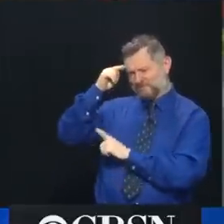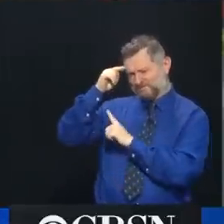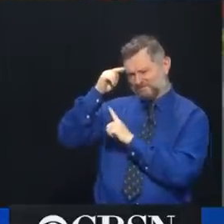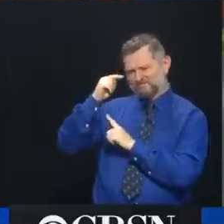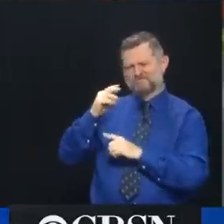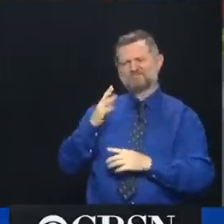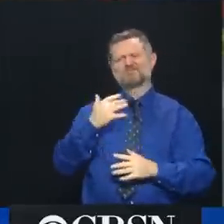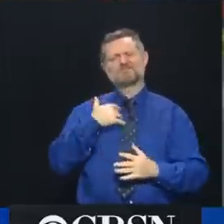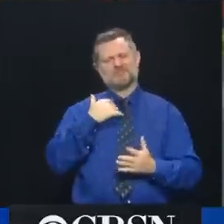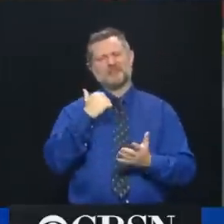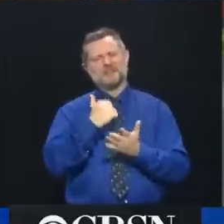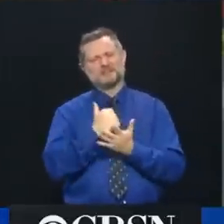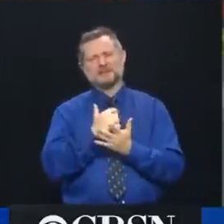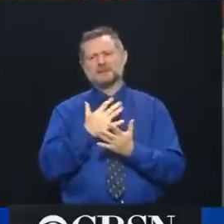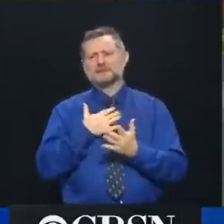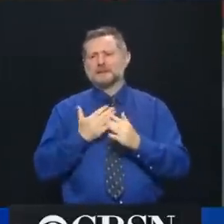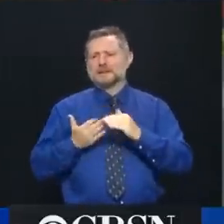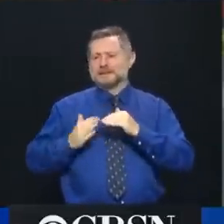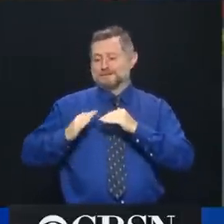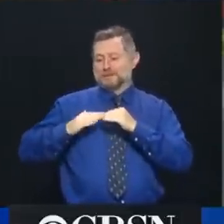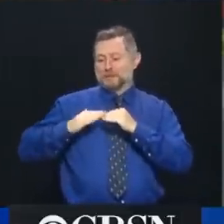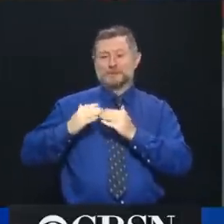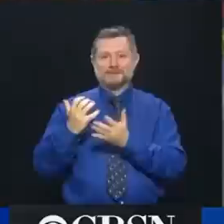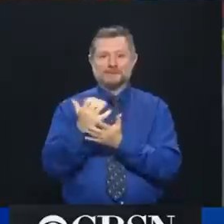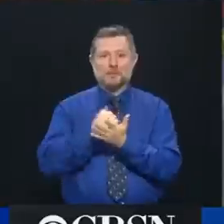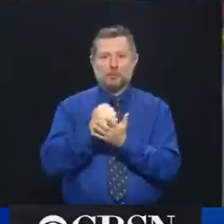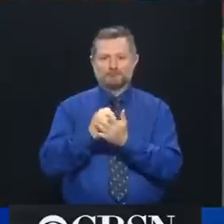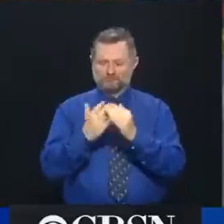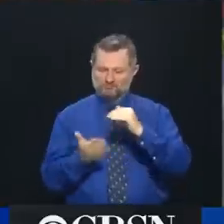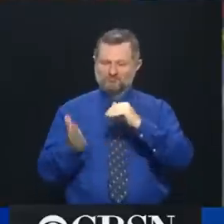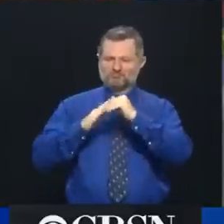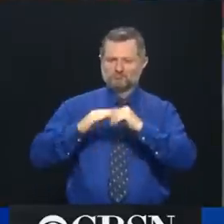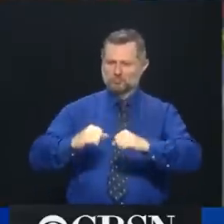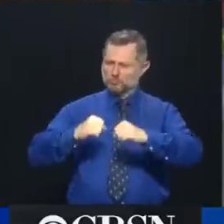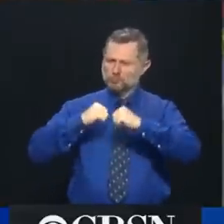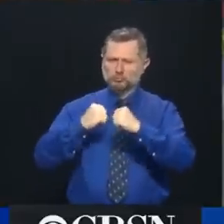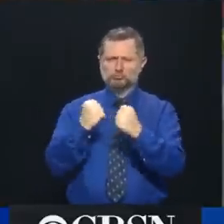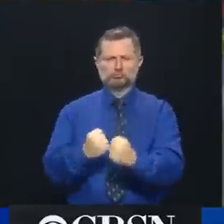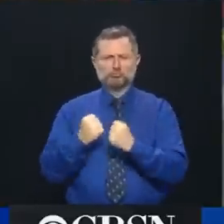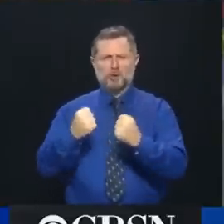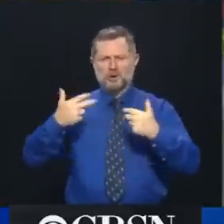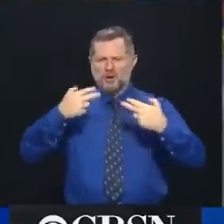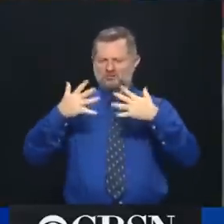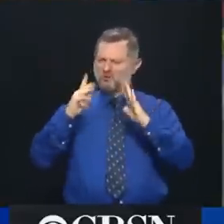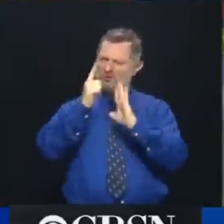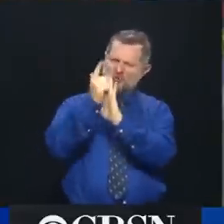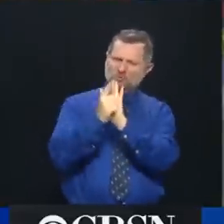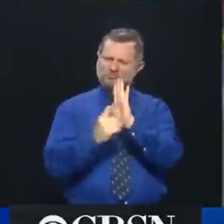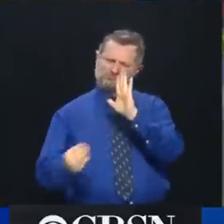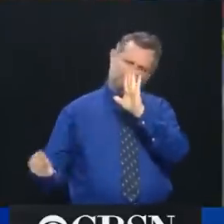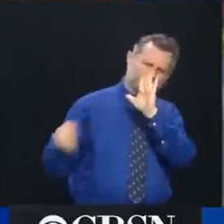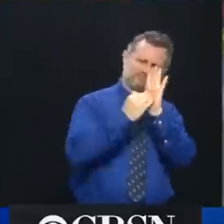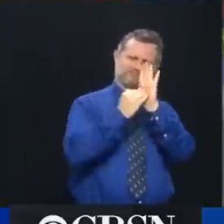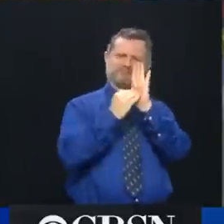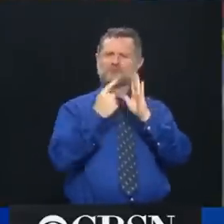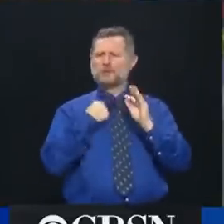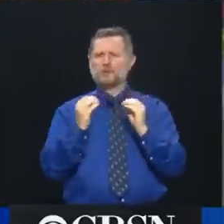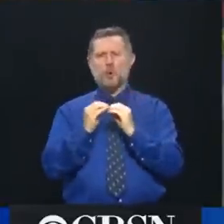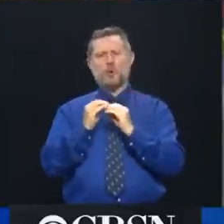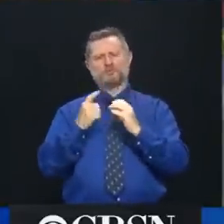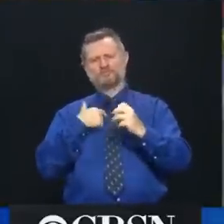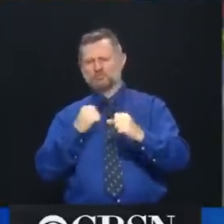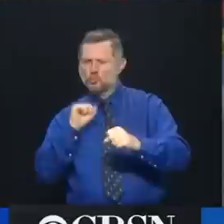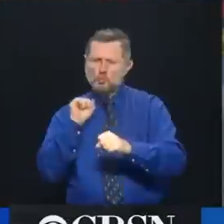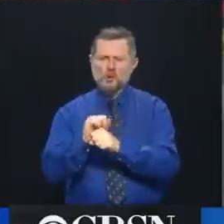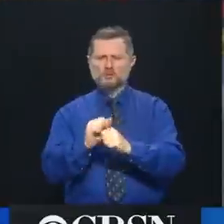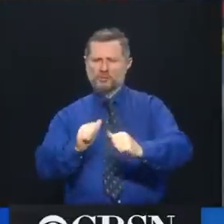enact gender protect our strong gun laws and so much more and i've been in the trenches with local health leaders